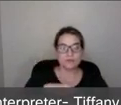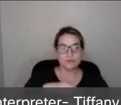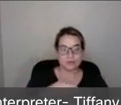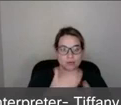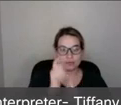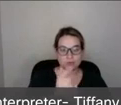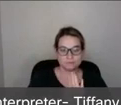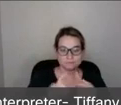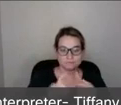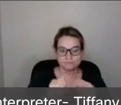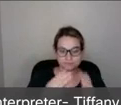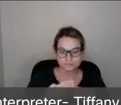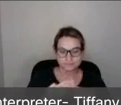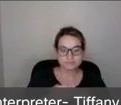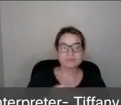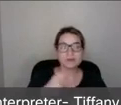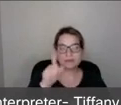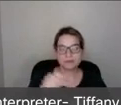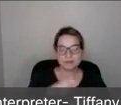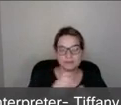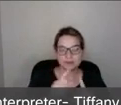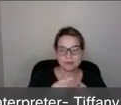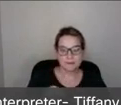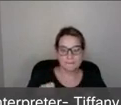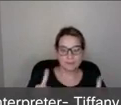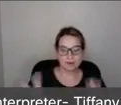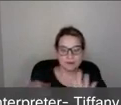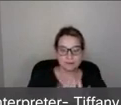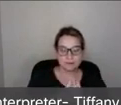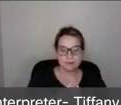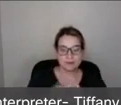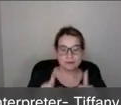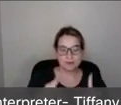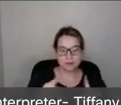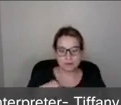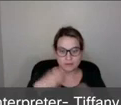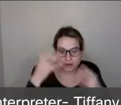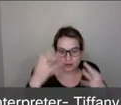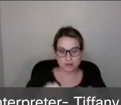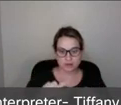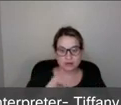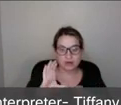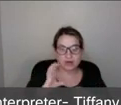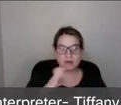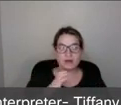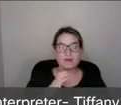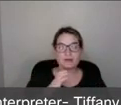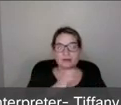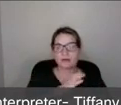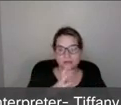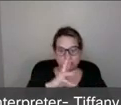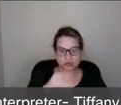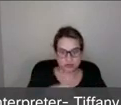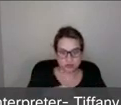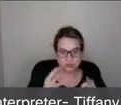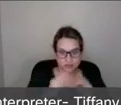members are entitled to a district that gives us the opportunity to elect candidates of our choice. If the commission were to include Flagstaff in